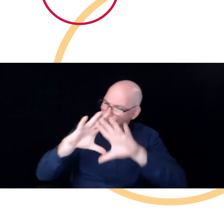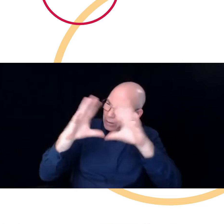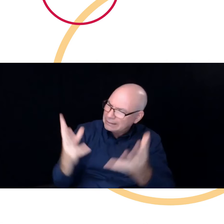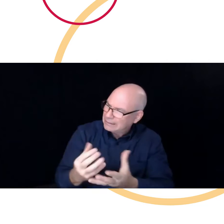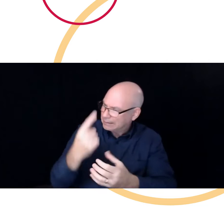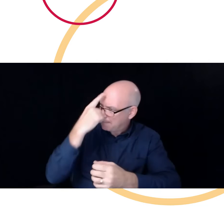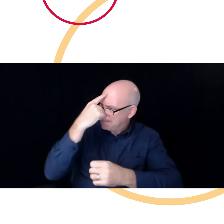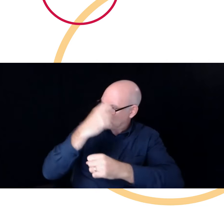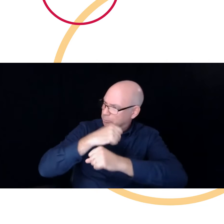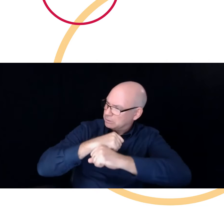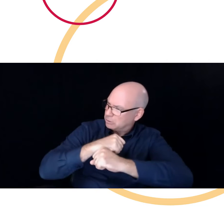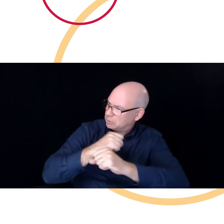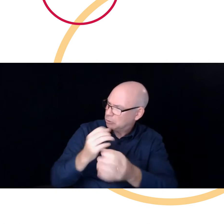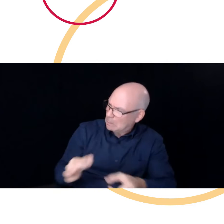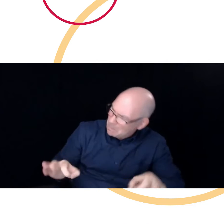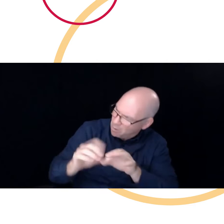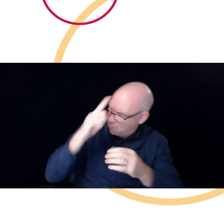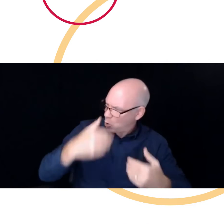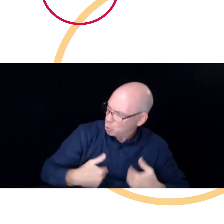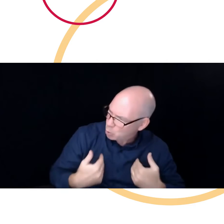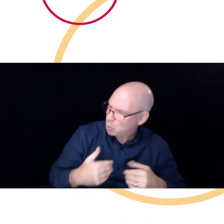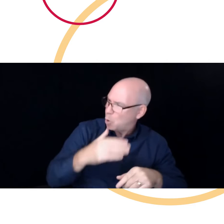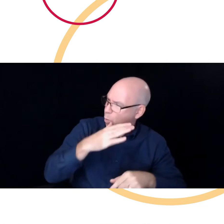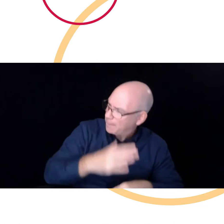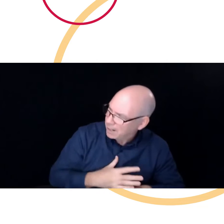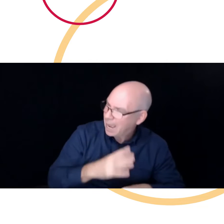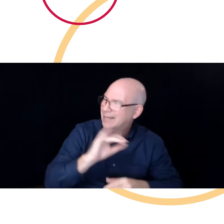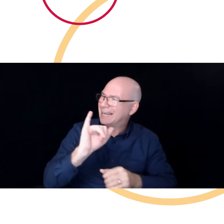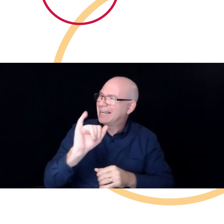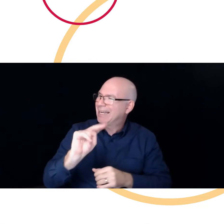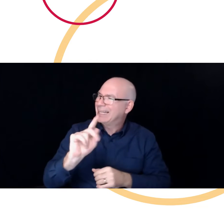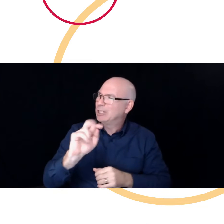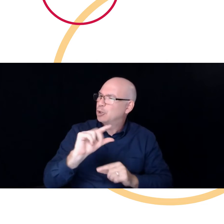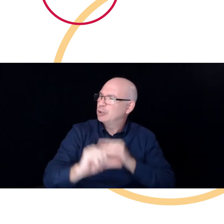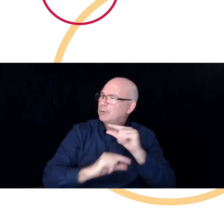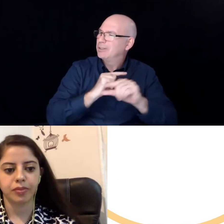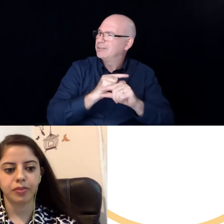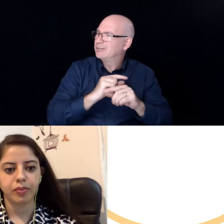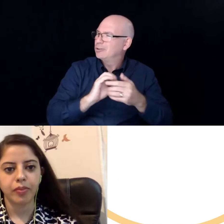building, especially for youth and women and for intergenerational solidarity?